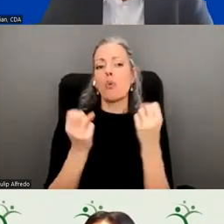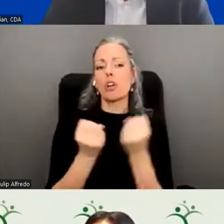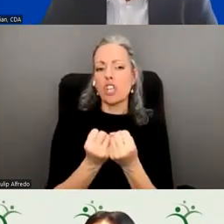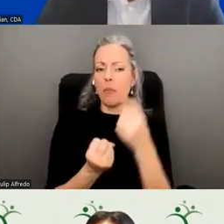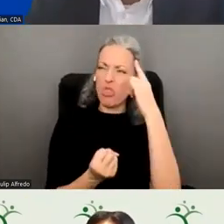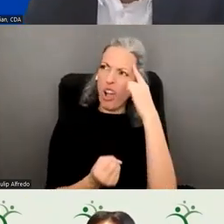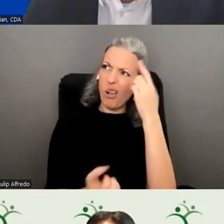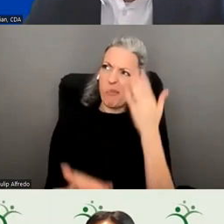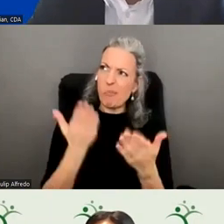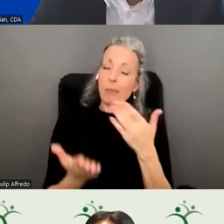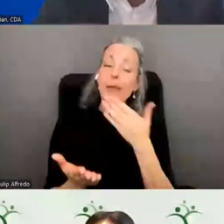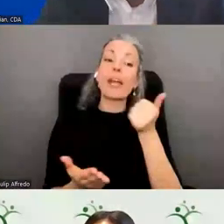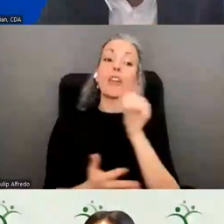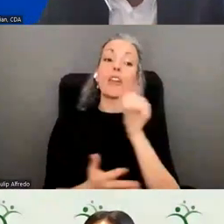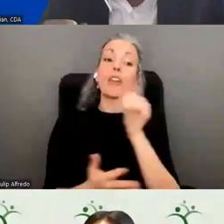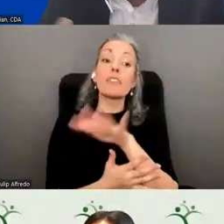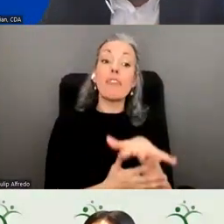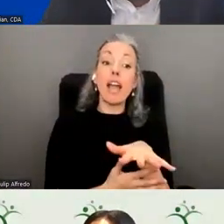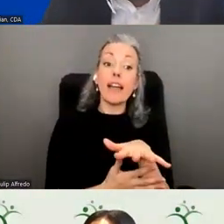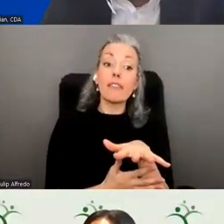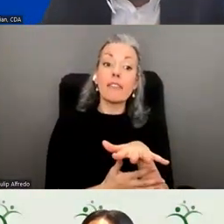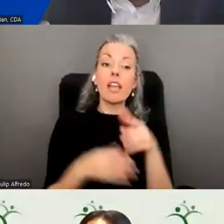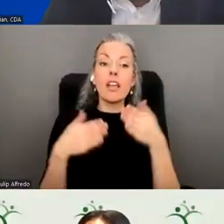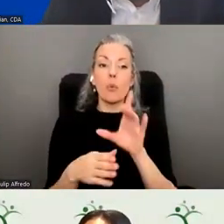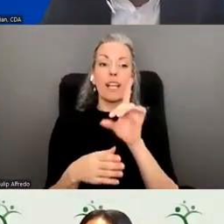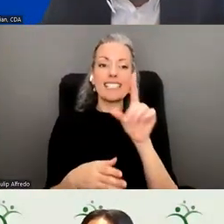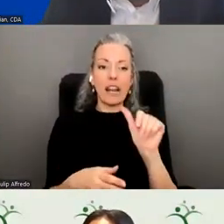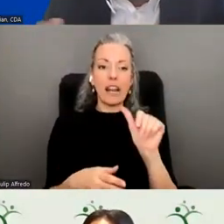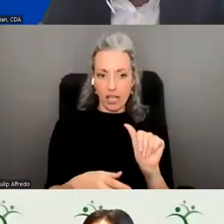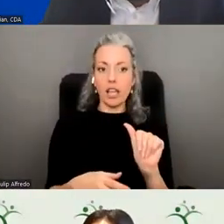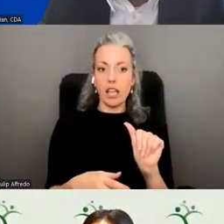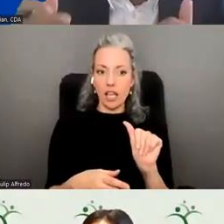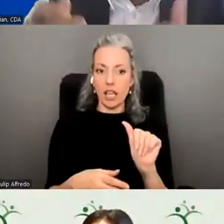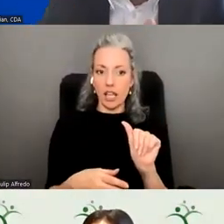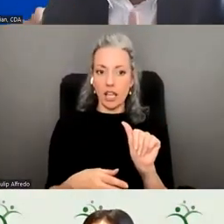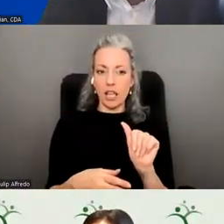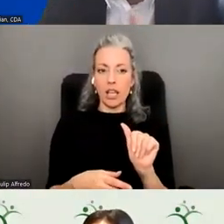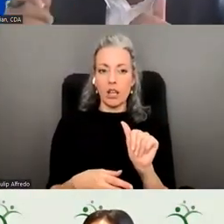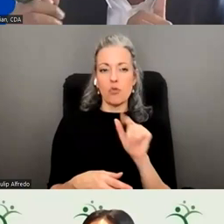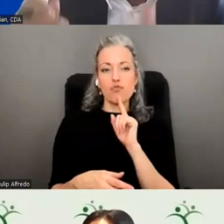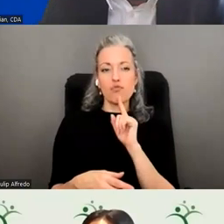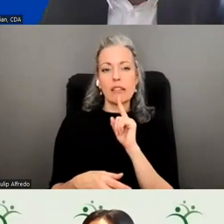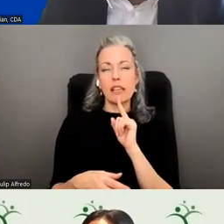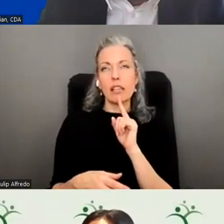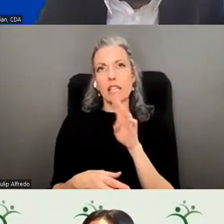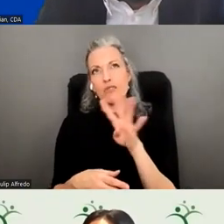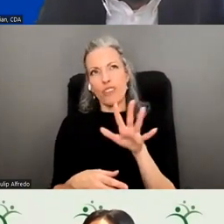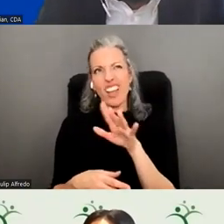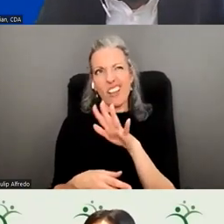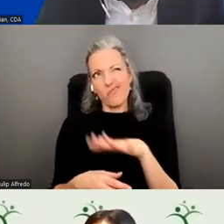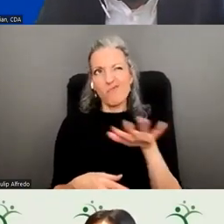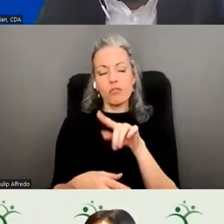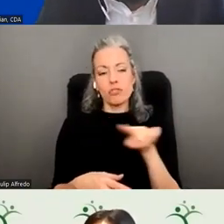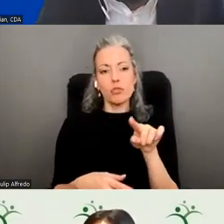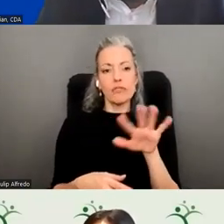And the way that the data is age bands at 10 years, it's 10-year age bands, but it's at the 5, so it's 45 to 55, 55 to